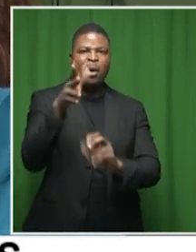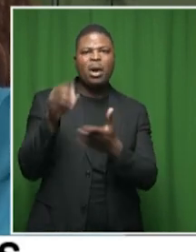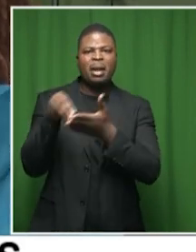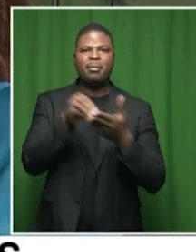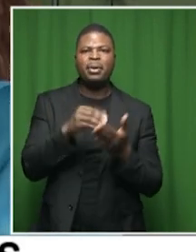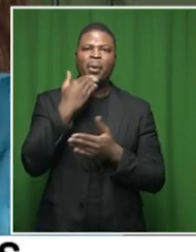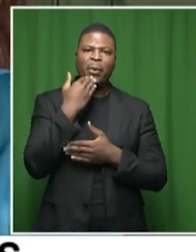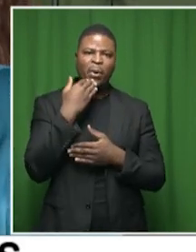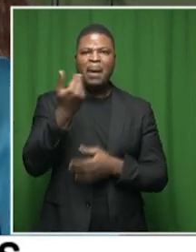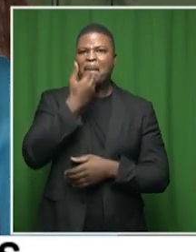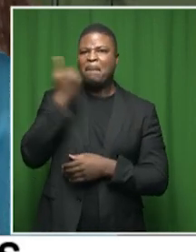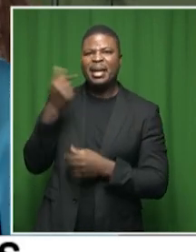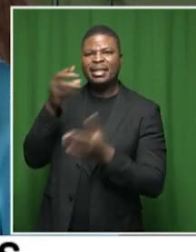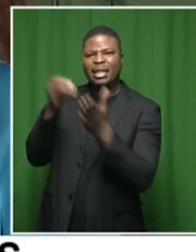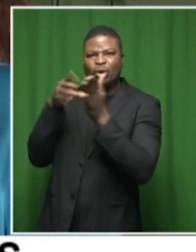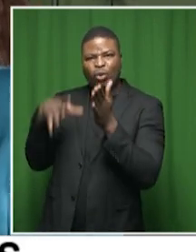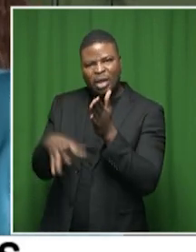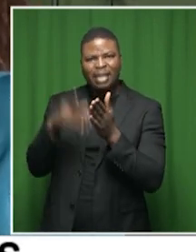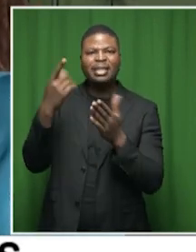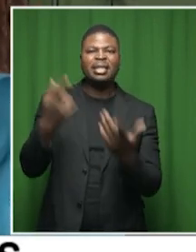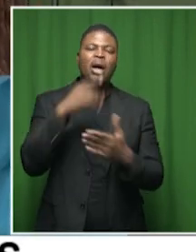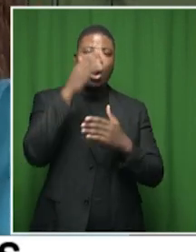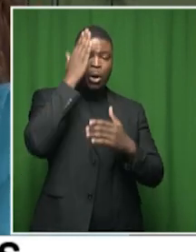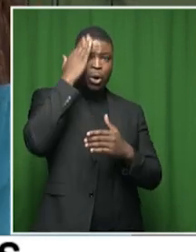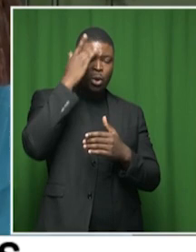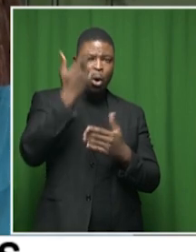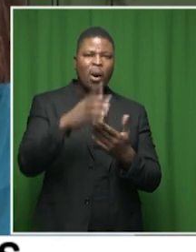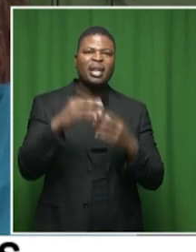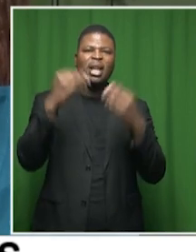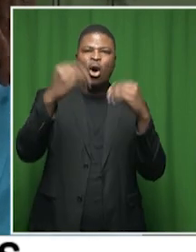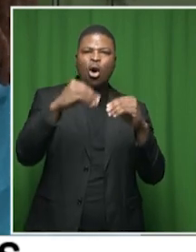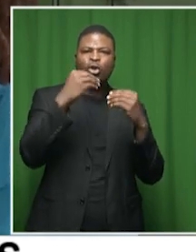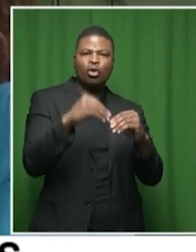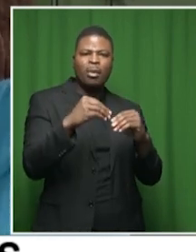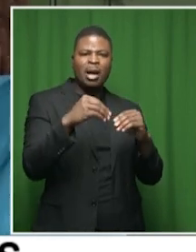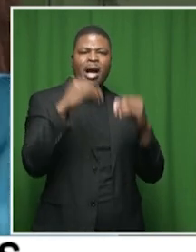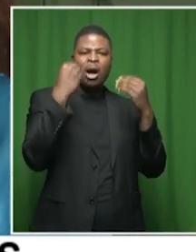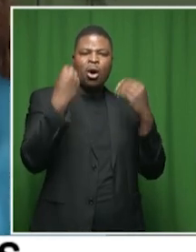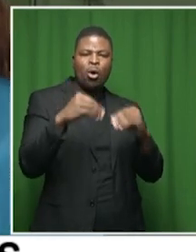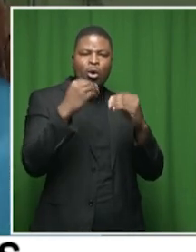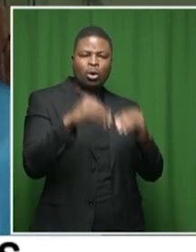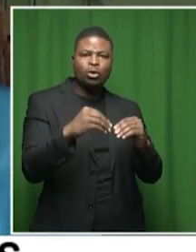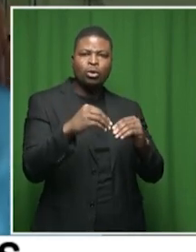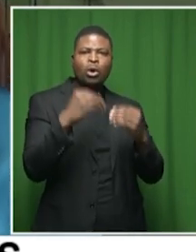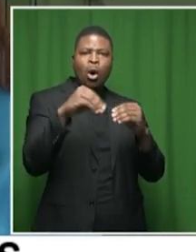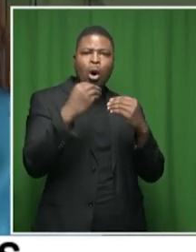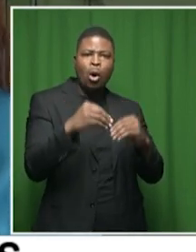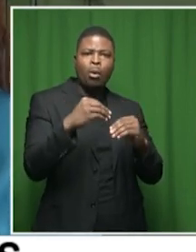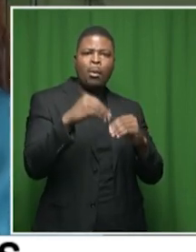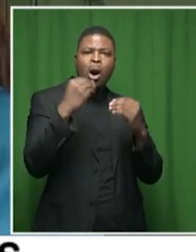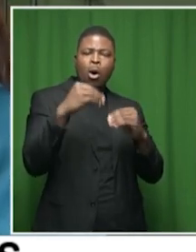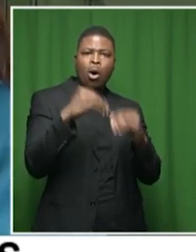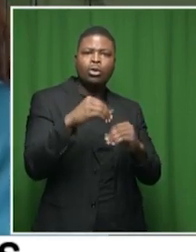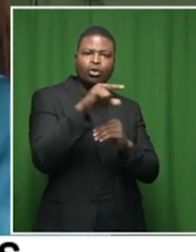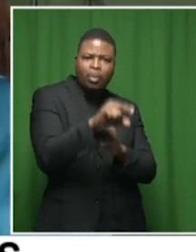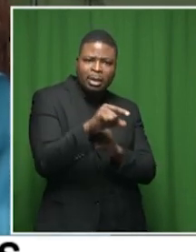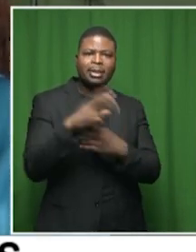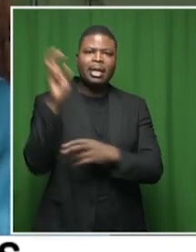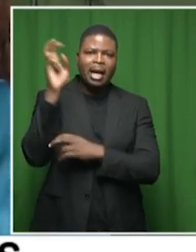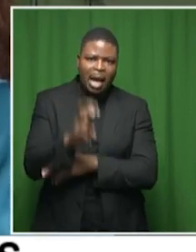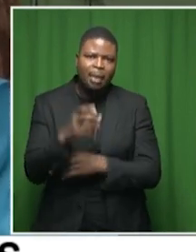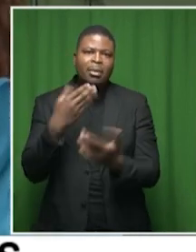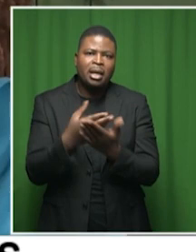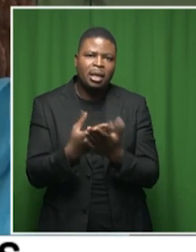in tourism and hospitality and consumer studies from grade 10 until grade 12. Most of the grades that I've